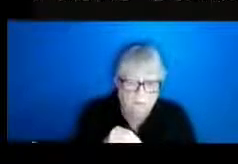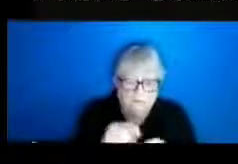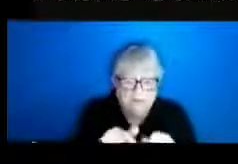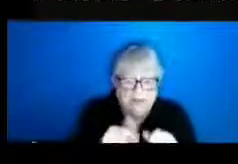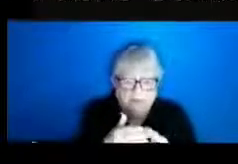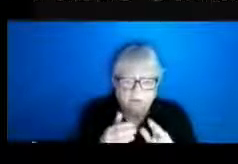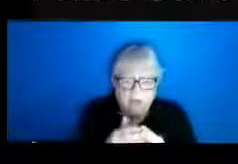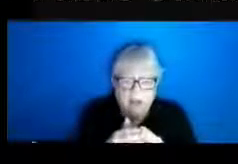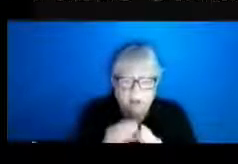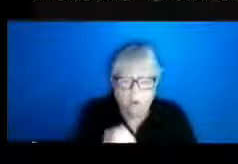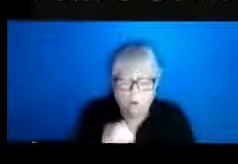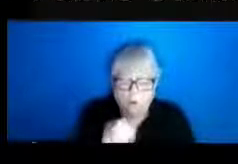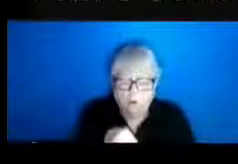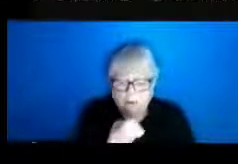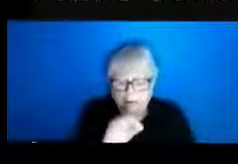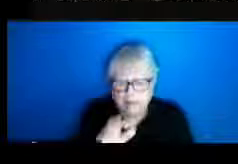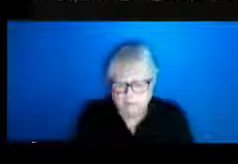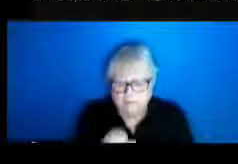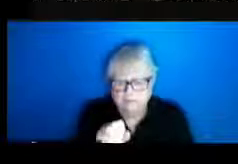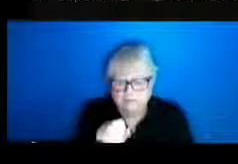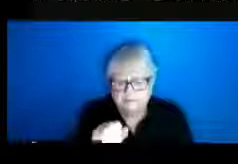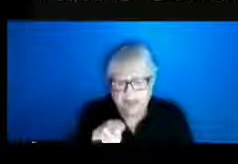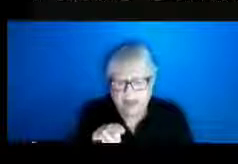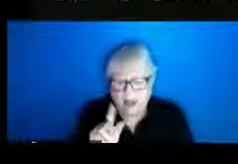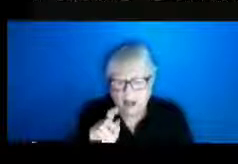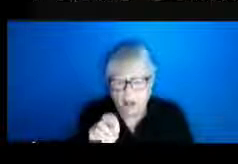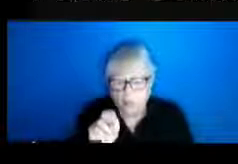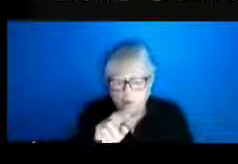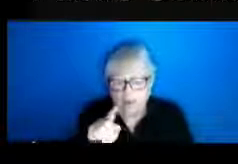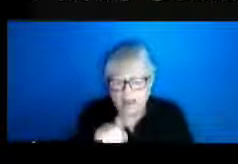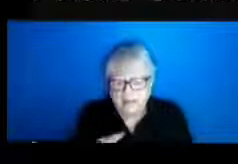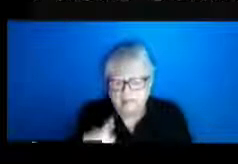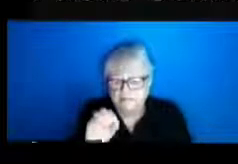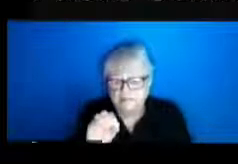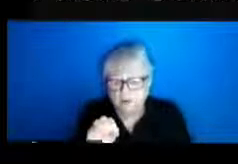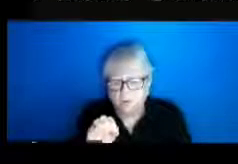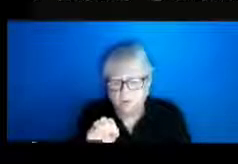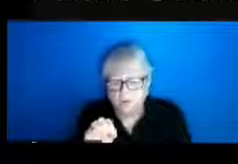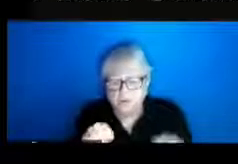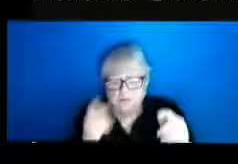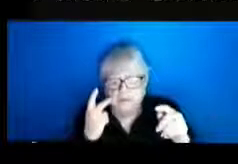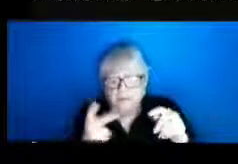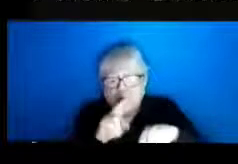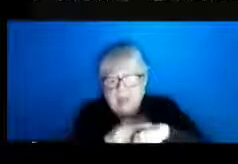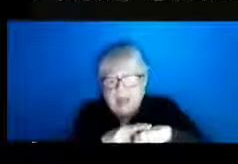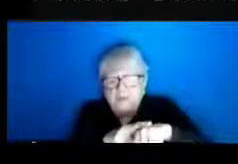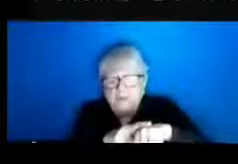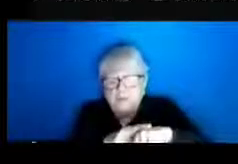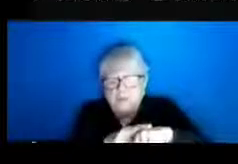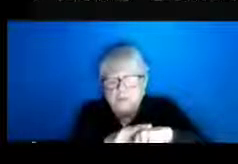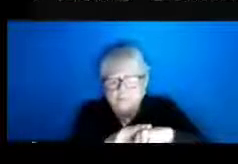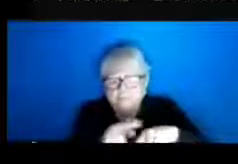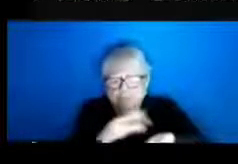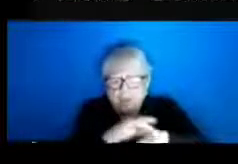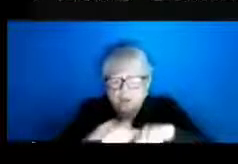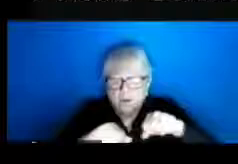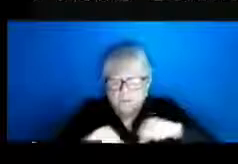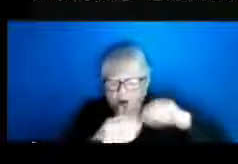San Lorenzo down here, following the natural water line. And then we'll get to District C when I cross over